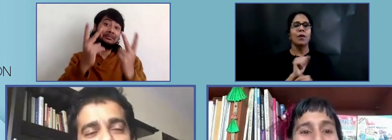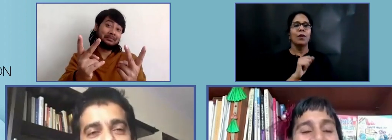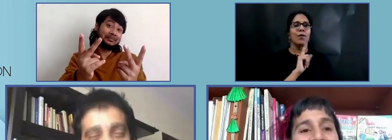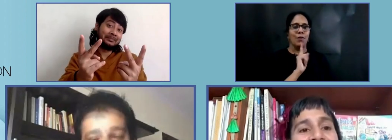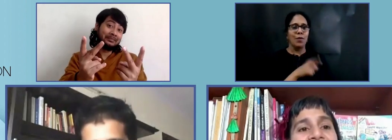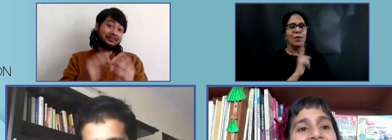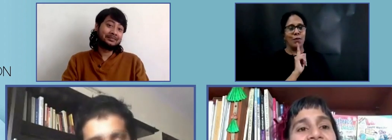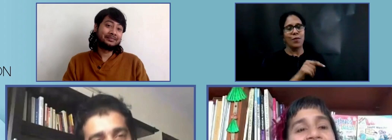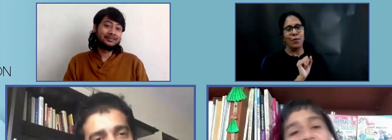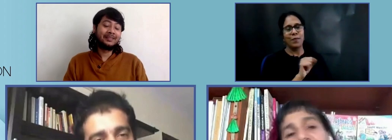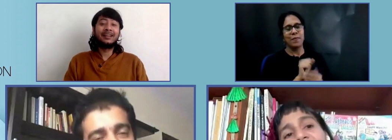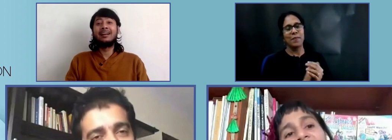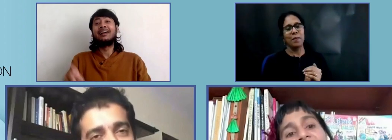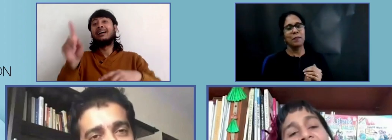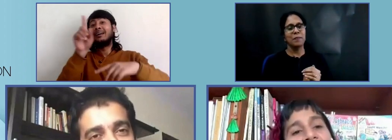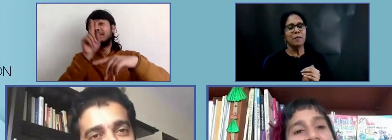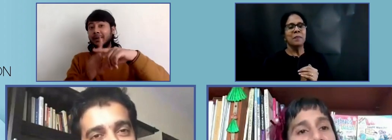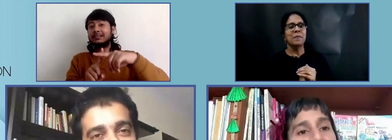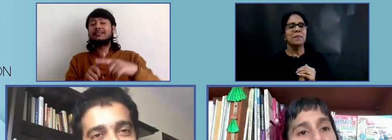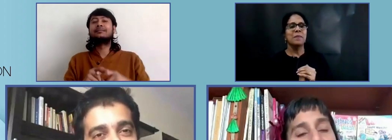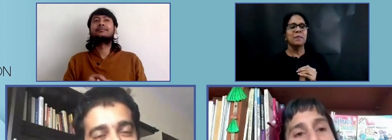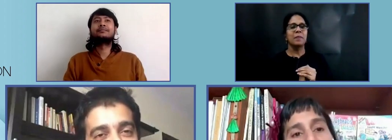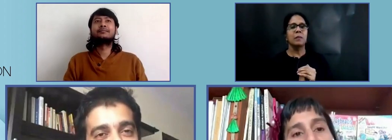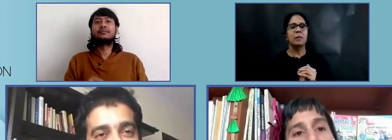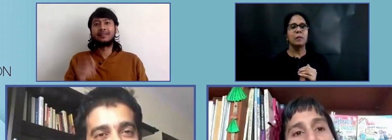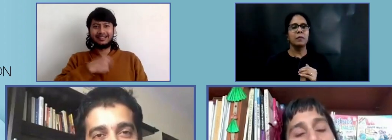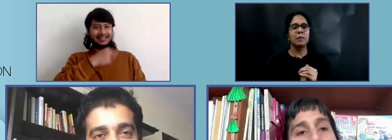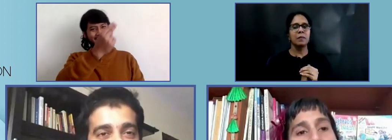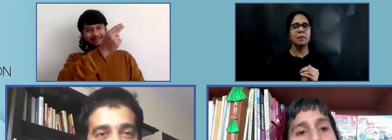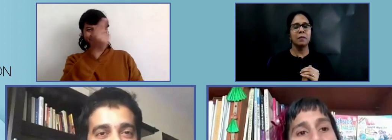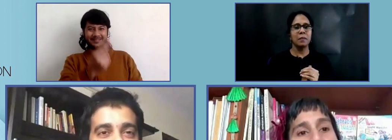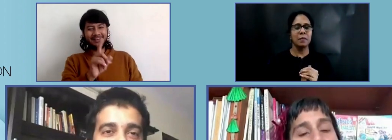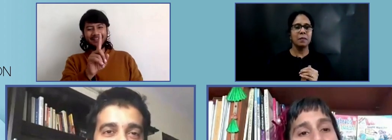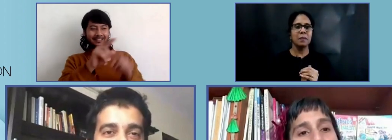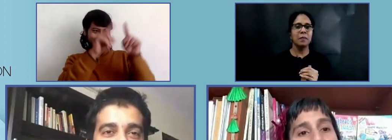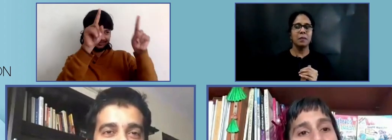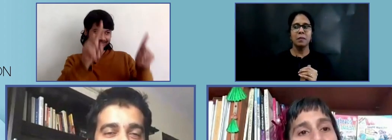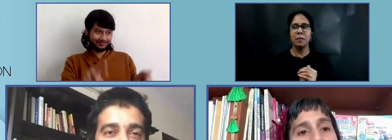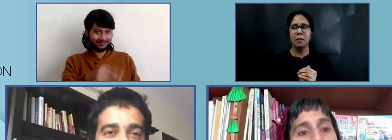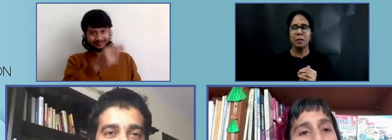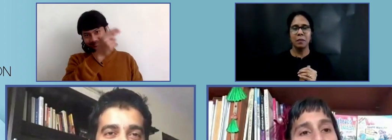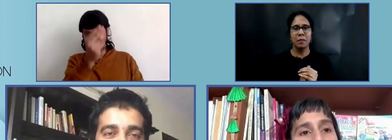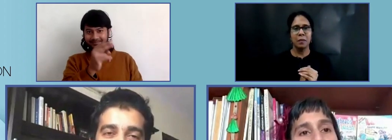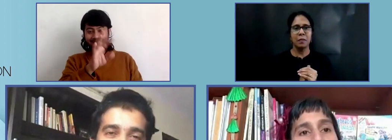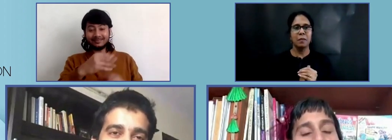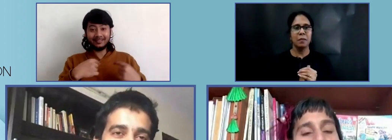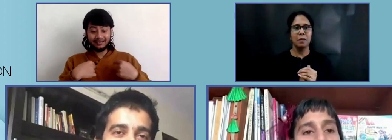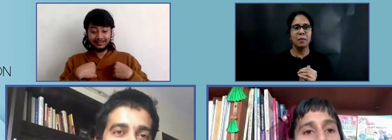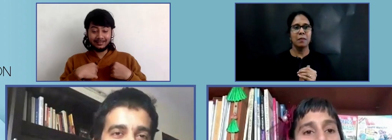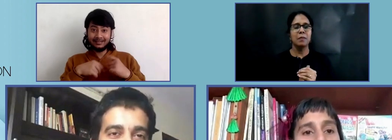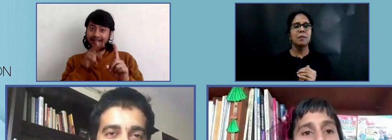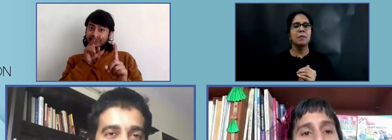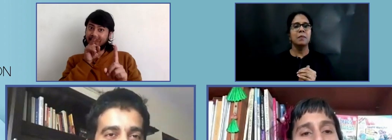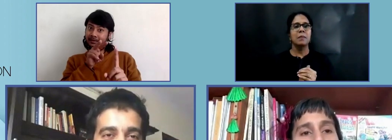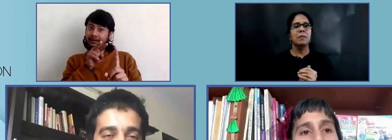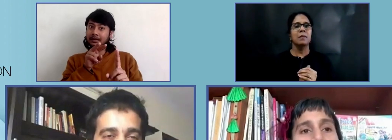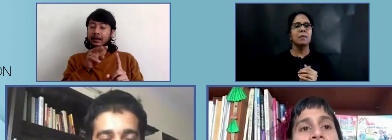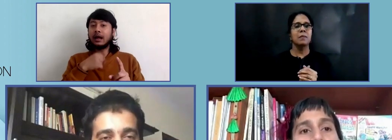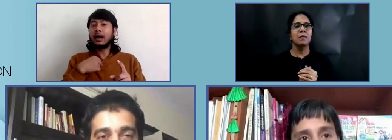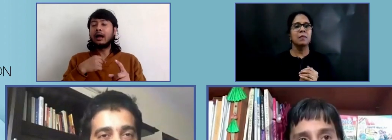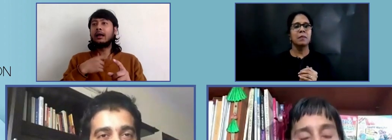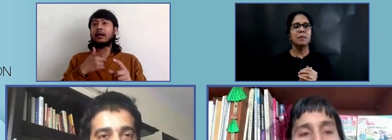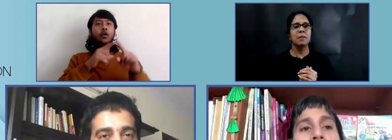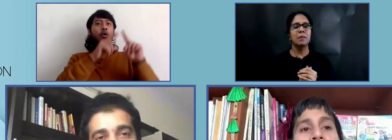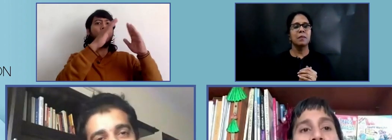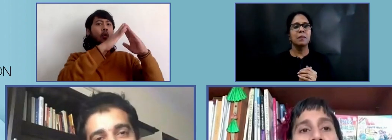also feel, when you have painted something, like for me, a lot of onstage performances that I